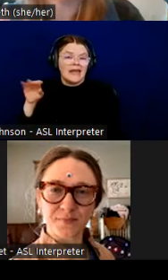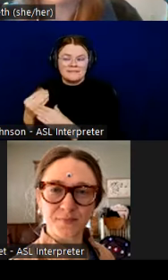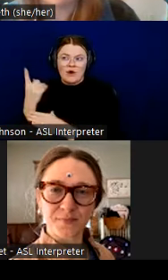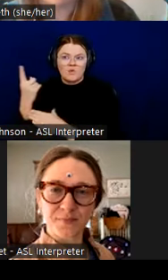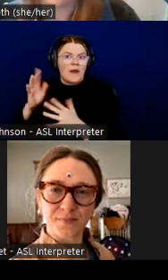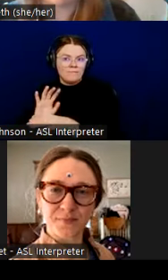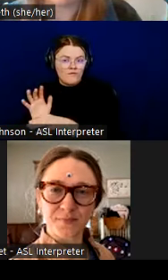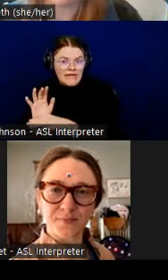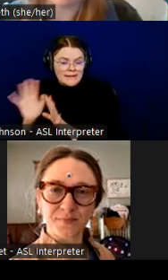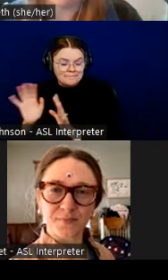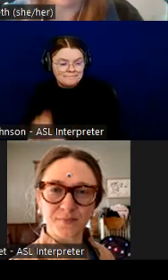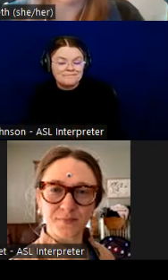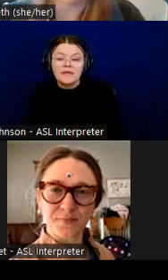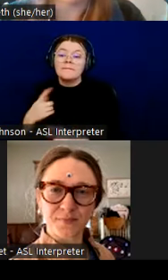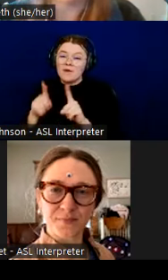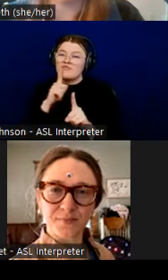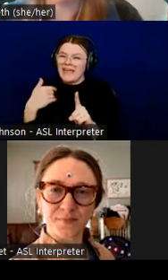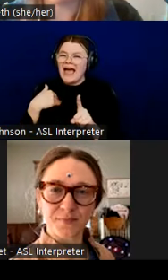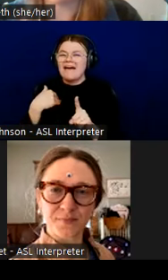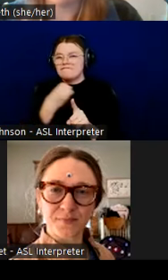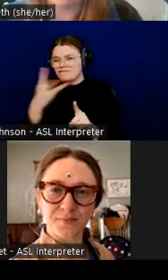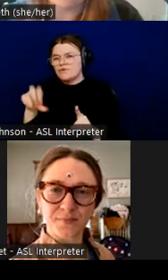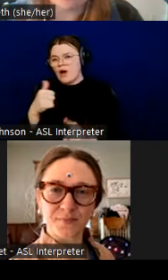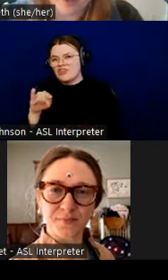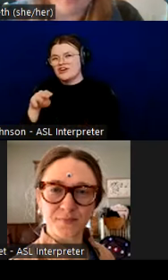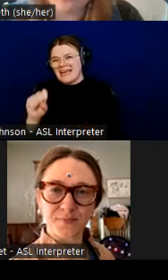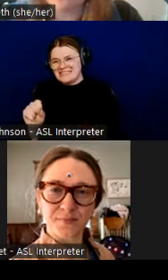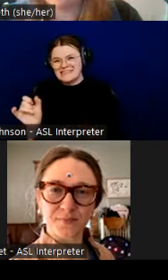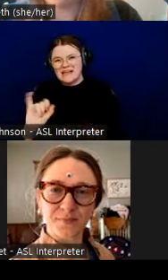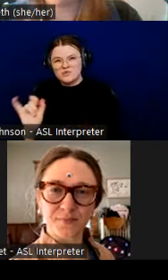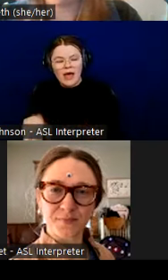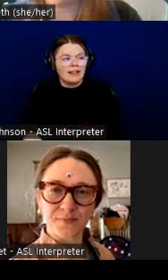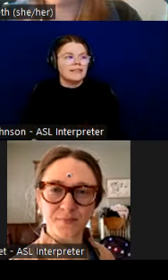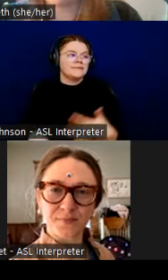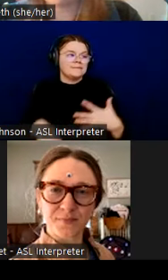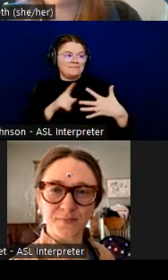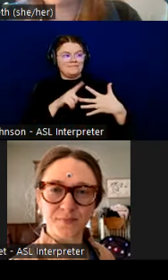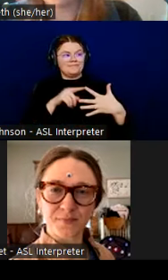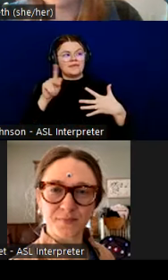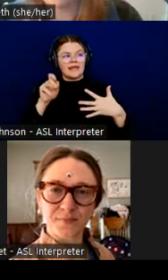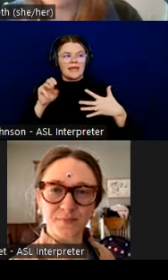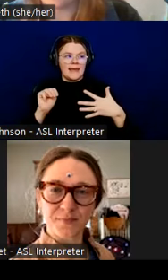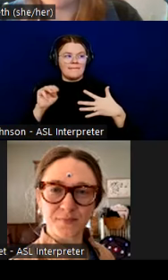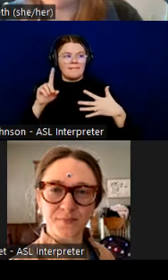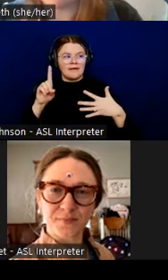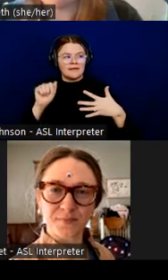But there are other cases as well. There's Kim Dedew Brown, who was sentenced to